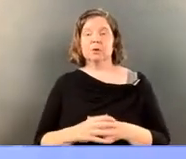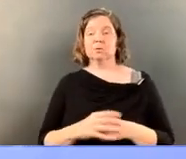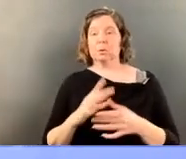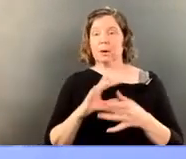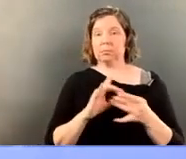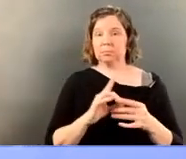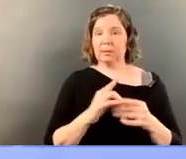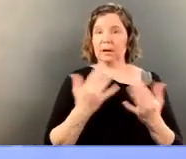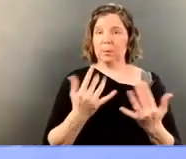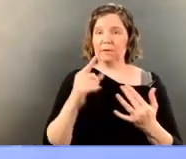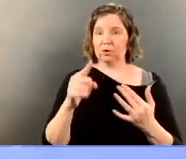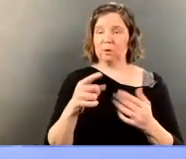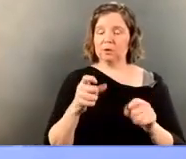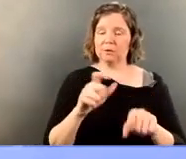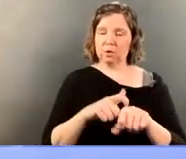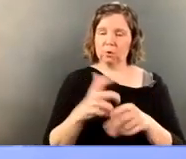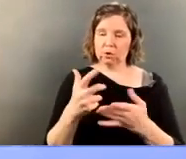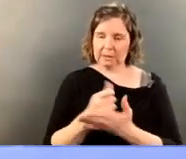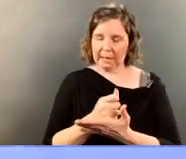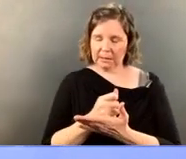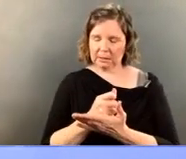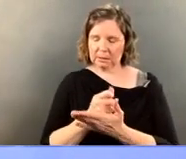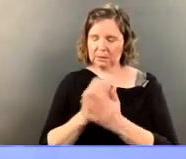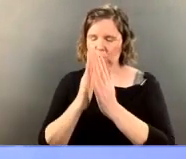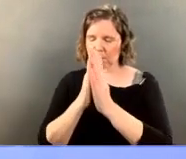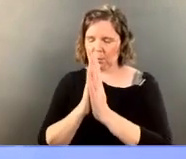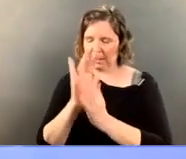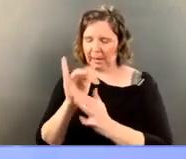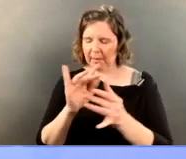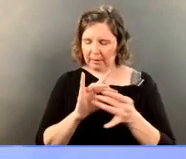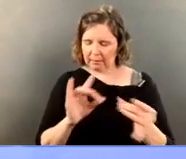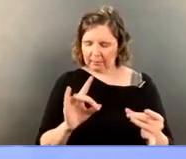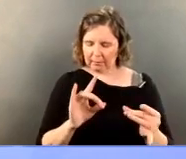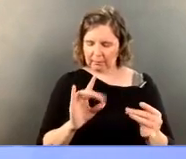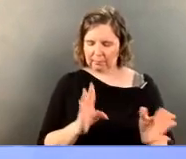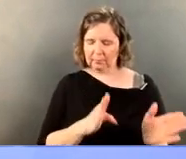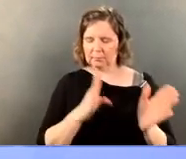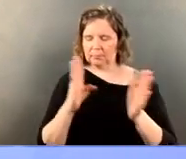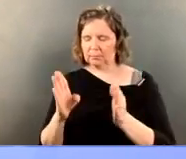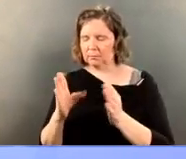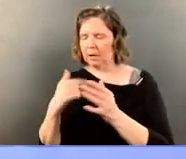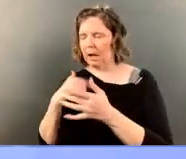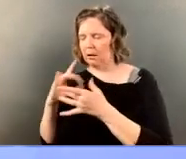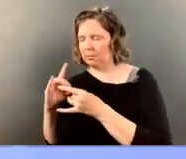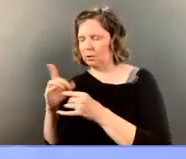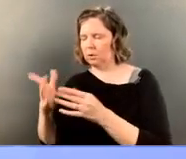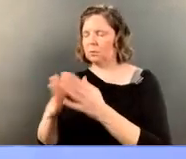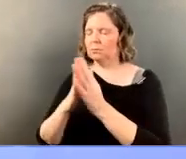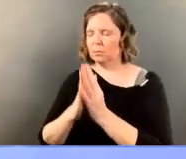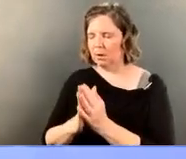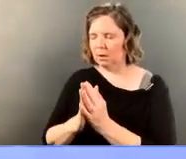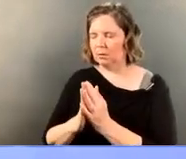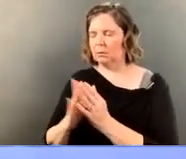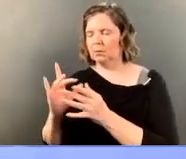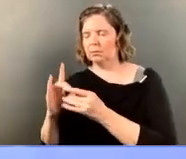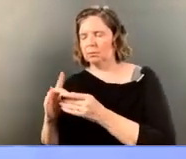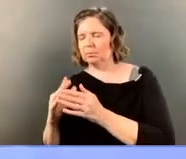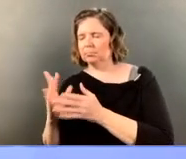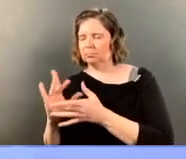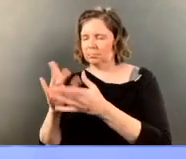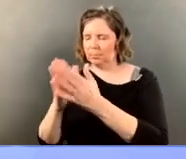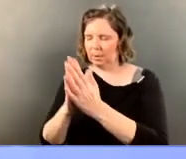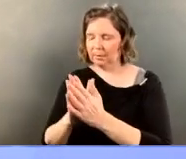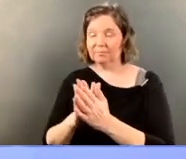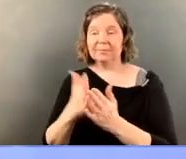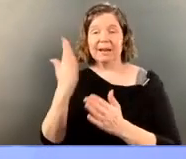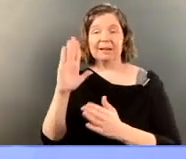I'm doing is I'm trying to give you your chance to pray that prayer, that phrase to God in your words. And God's